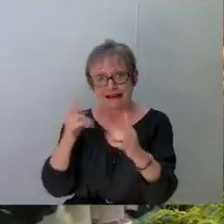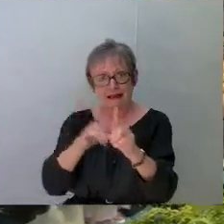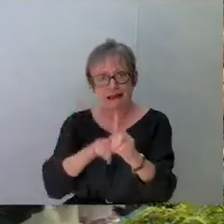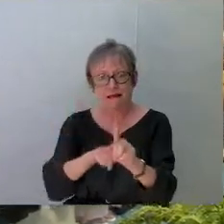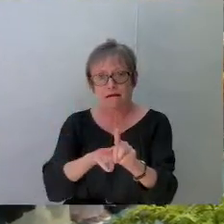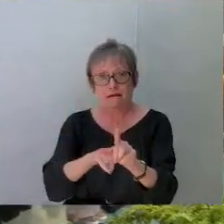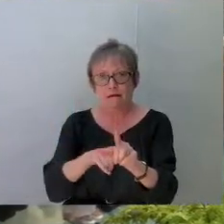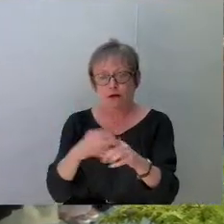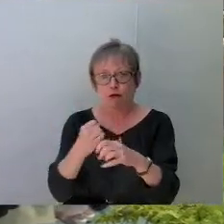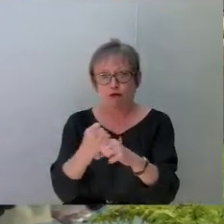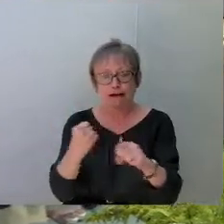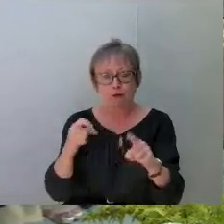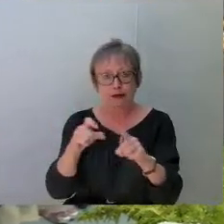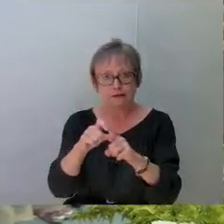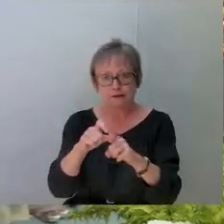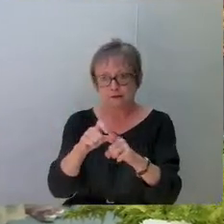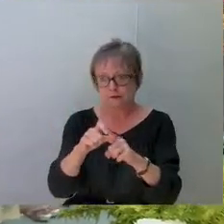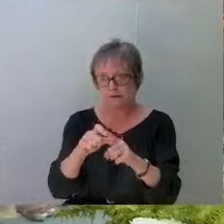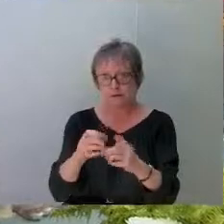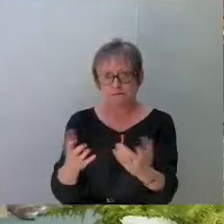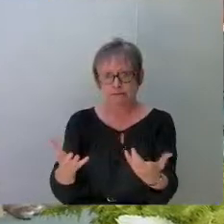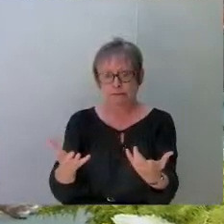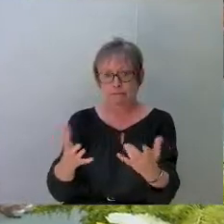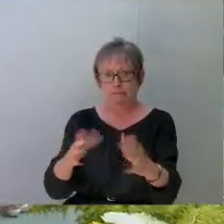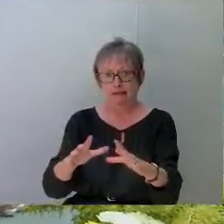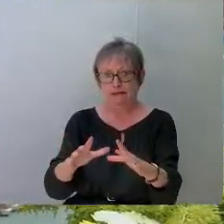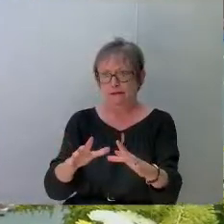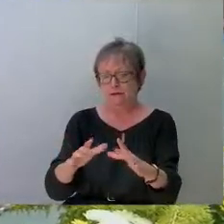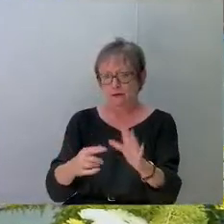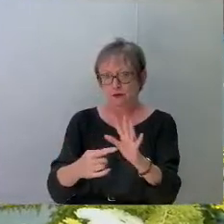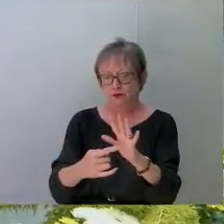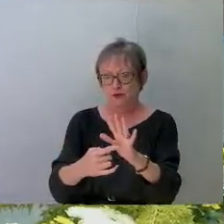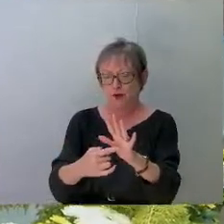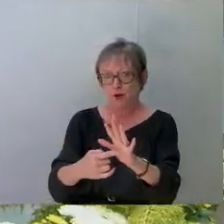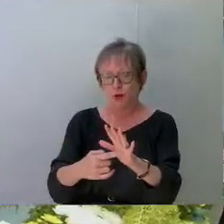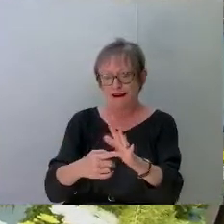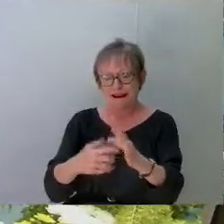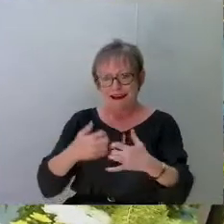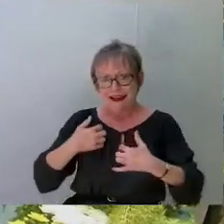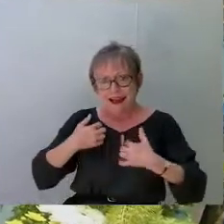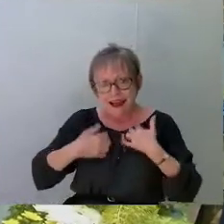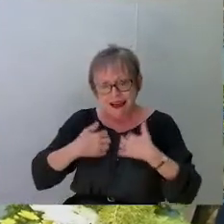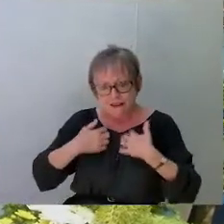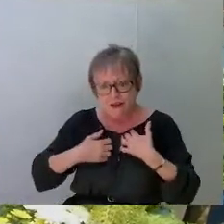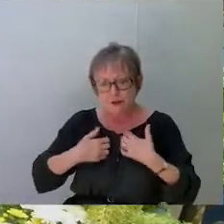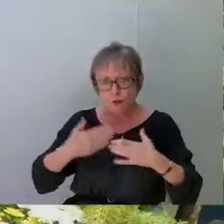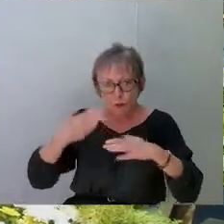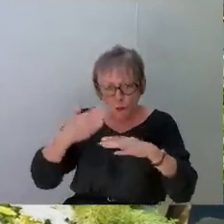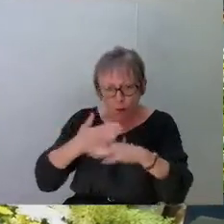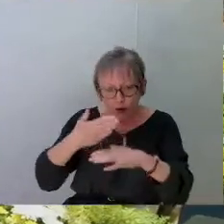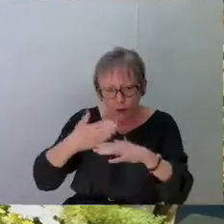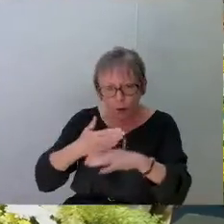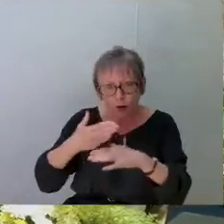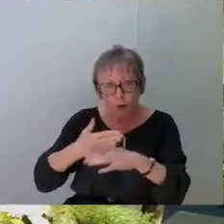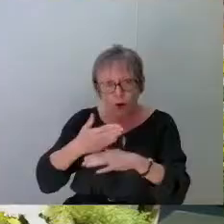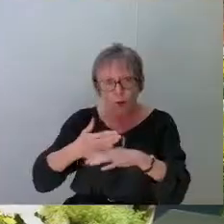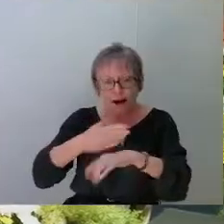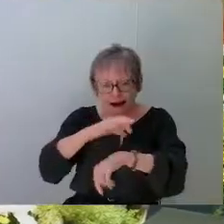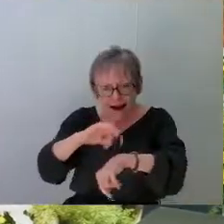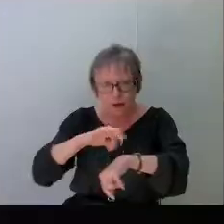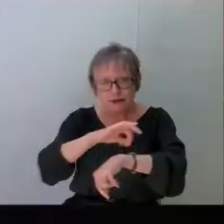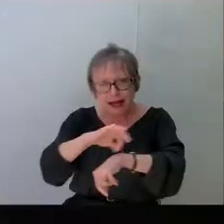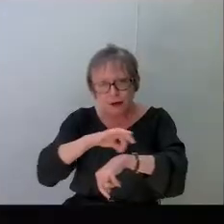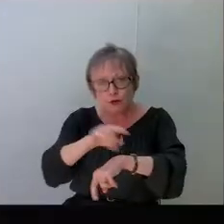any graduand sitting before us has shown huge effort, huge work, late hours, all of the rest of it. You